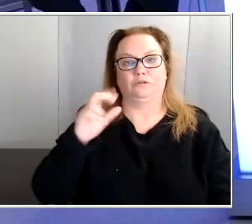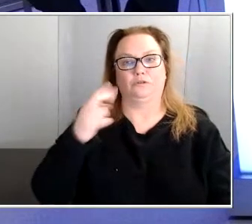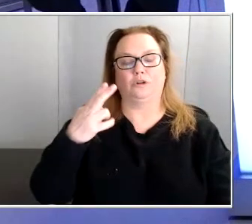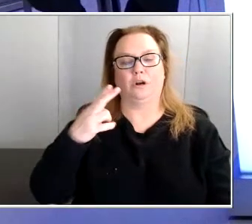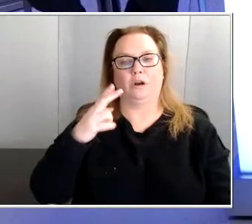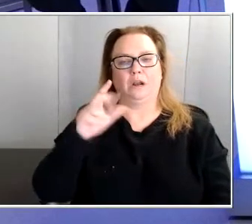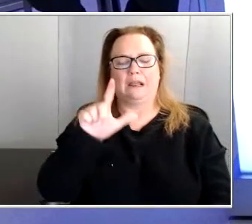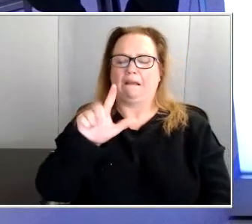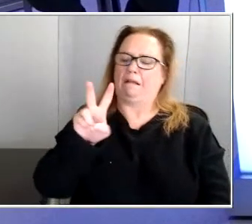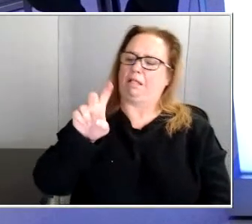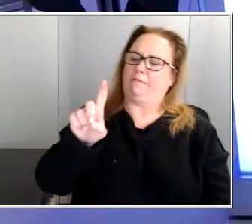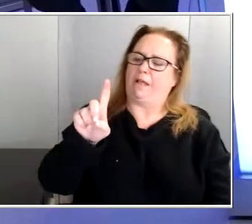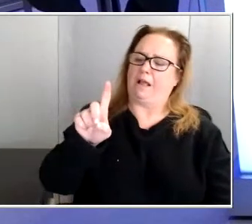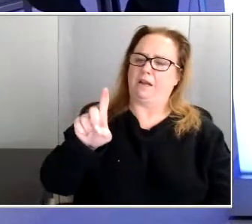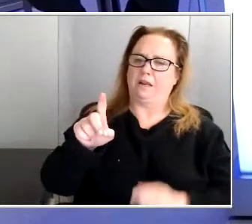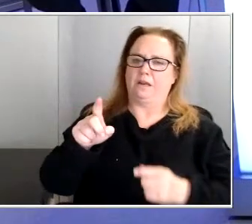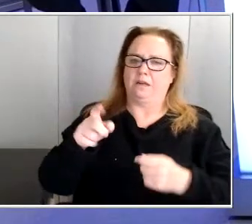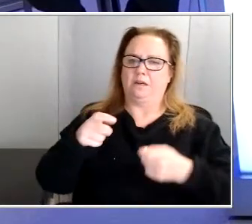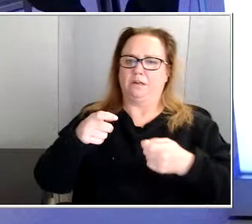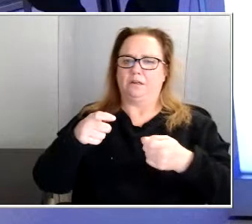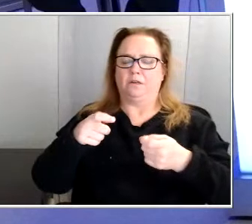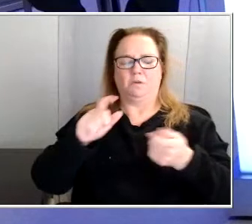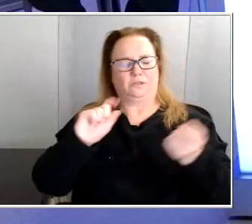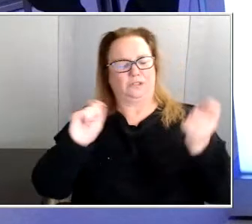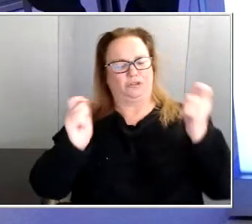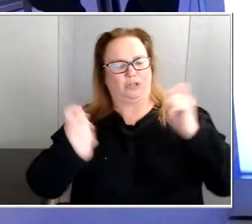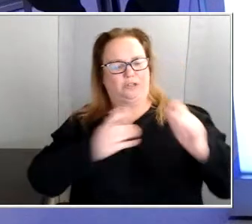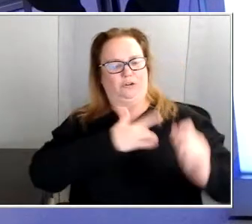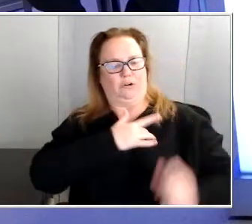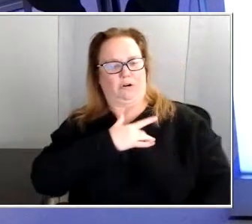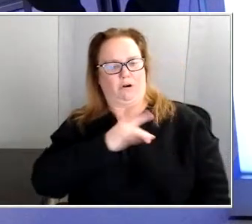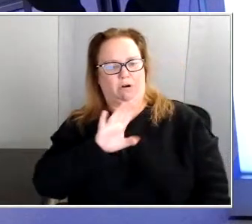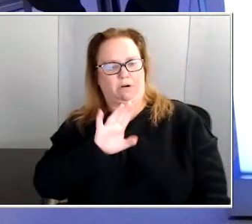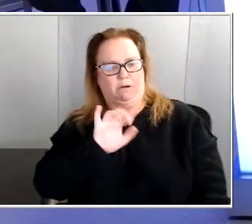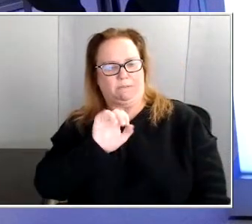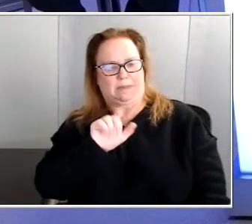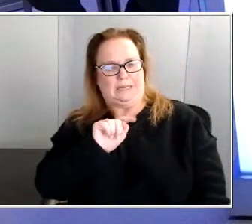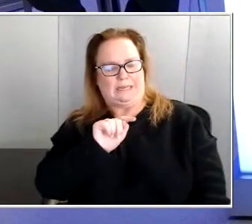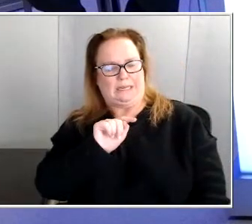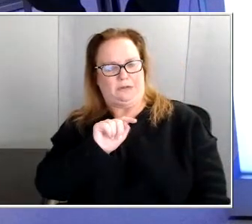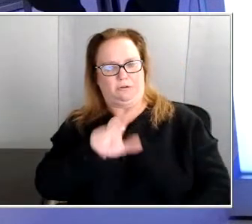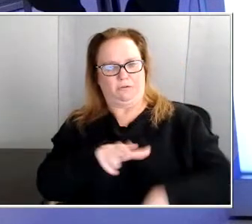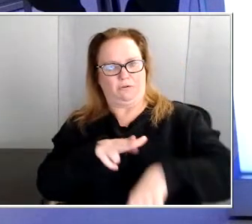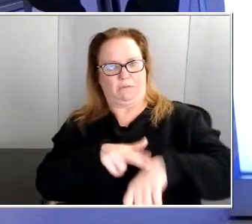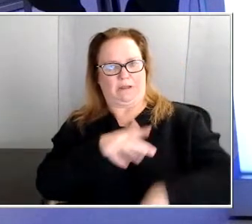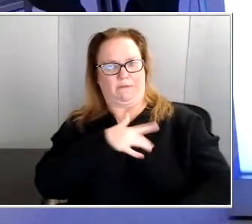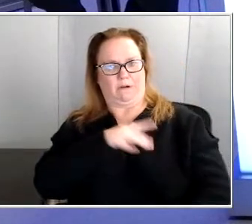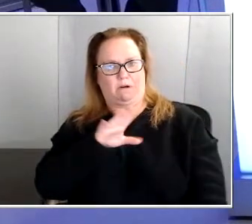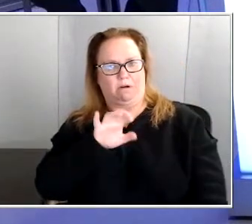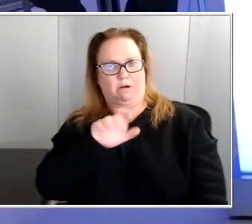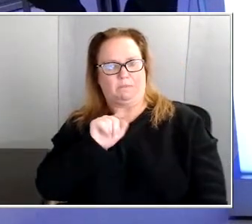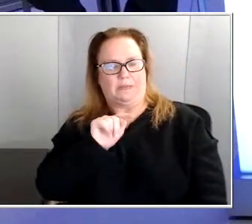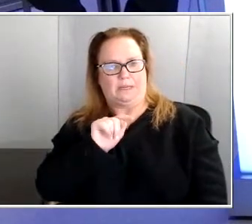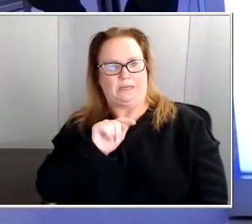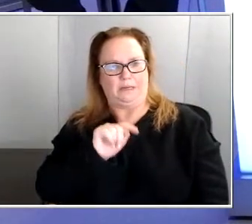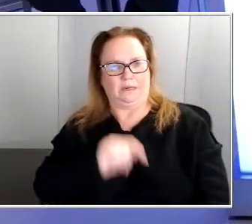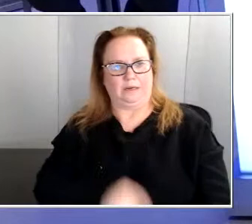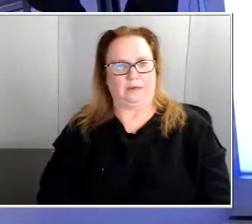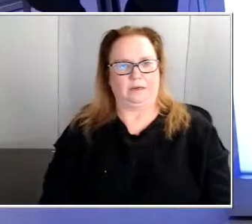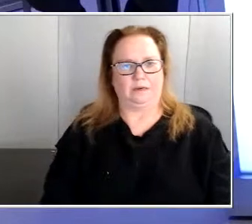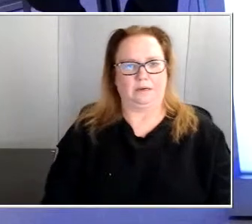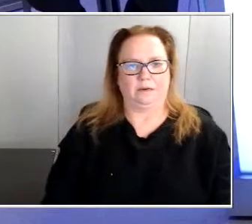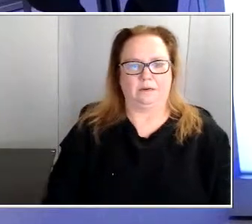LVAD change your heartbeat? I mean, do you still have a heartbeat that's like you normally have a heartbeat, or what does it do to work together? Yeah, it's a very good question.